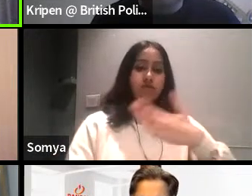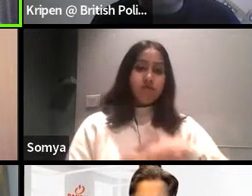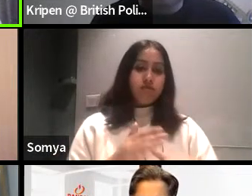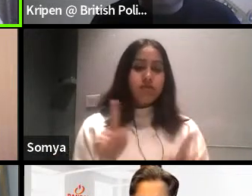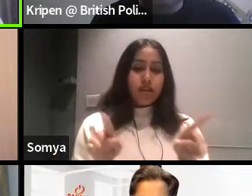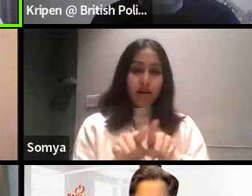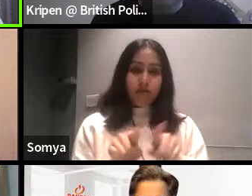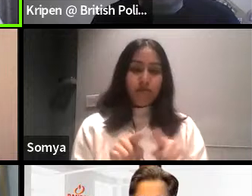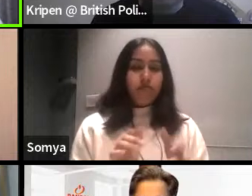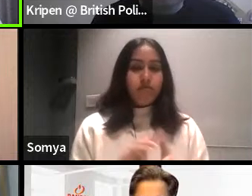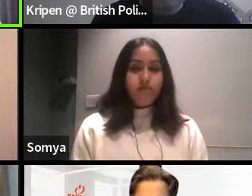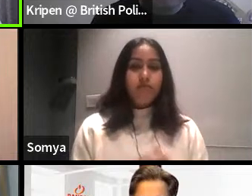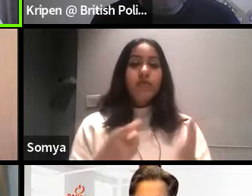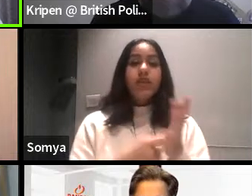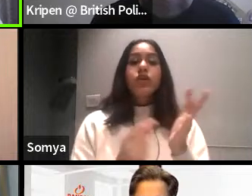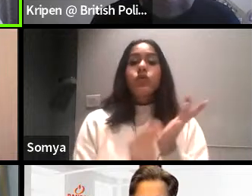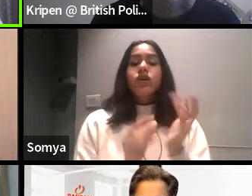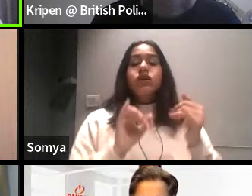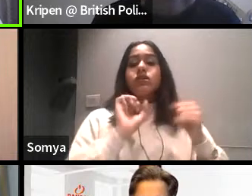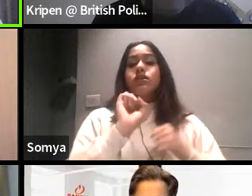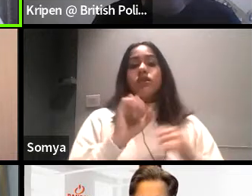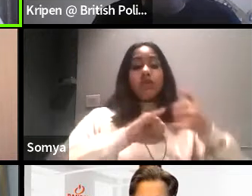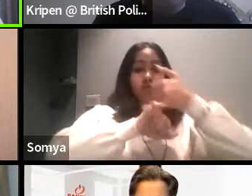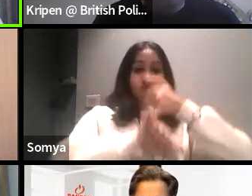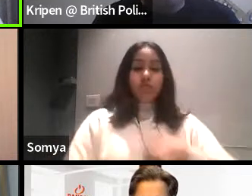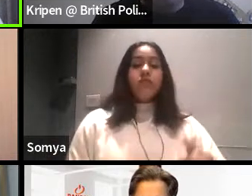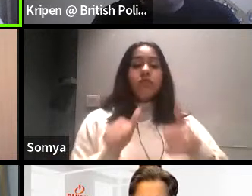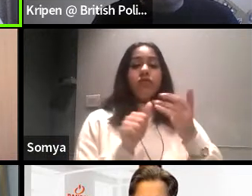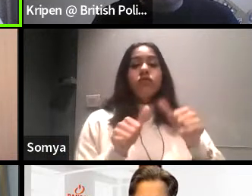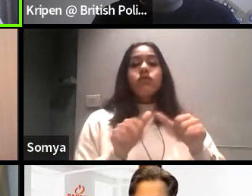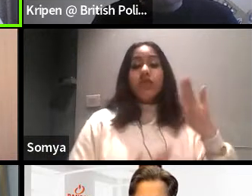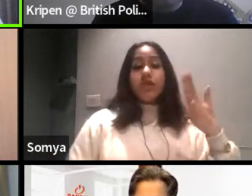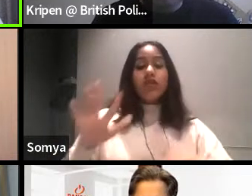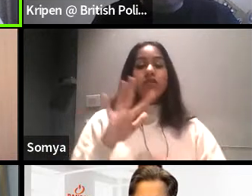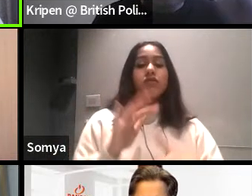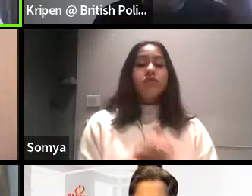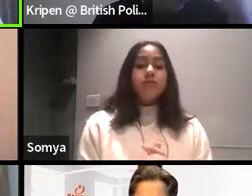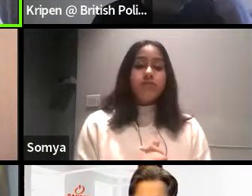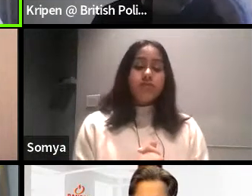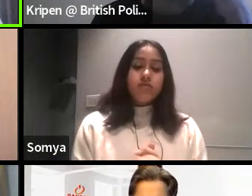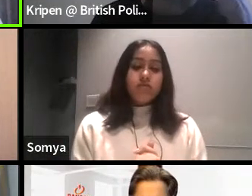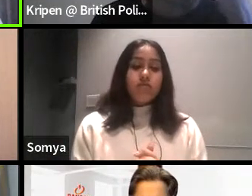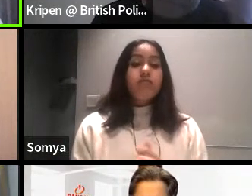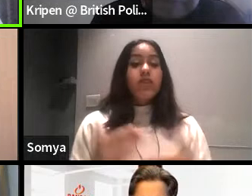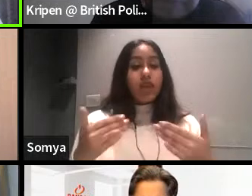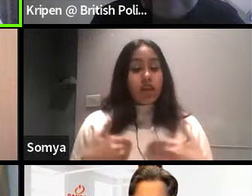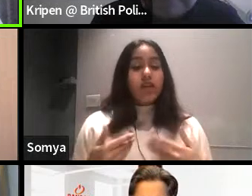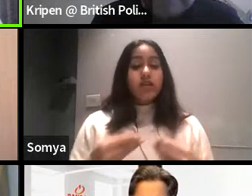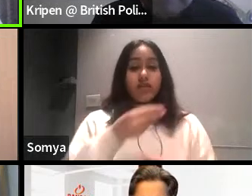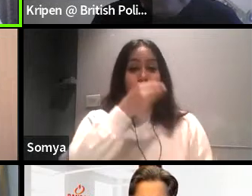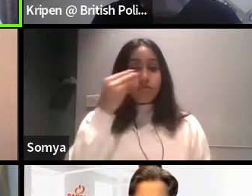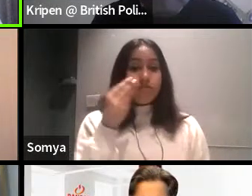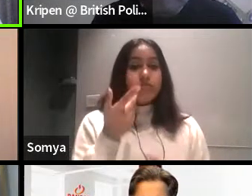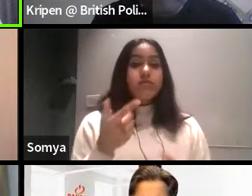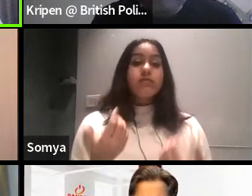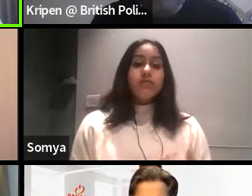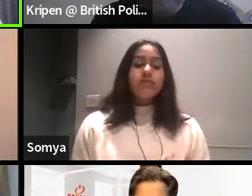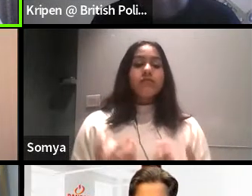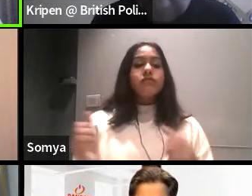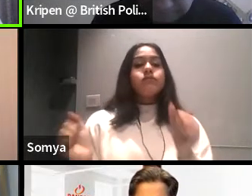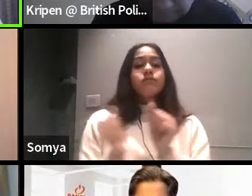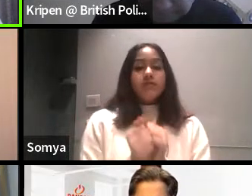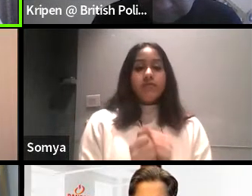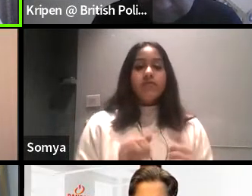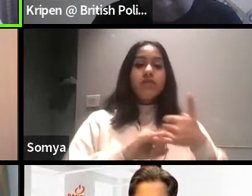Ms. Revati Rukmini, South Asia Regional Representative, Leonard, Cheshire. We are pleased to have you with us, ma'am.